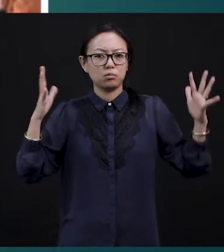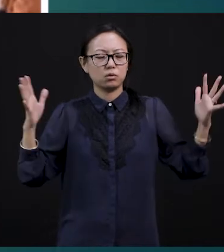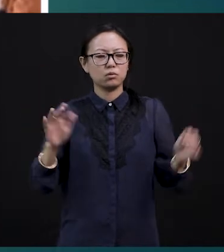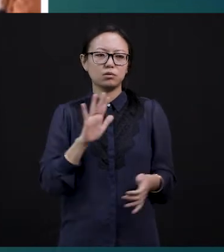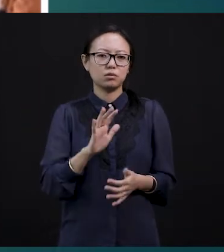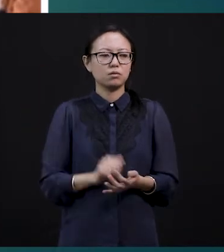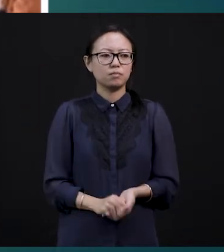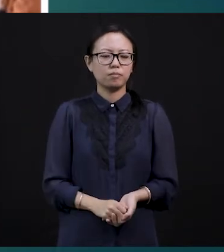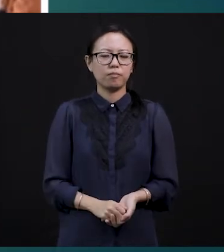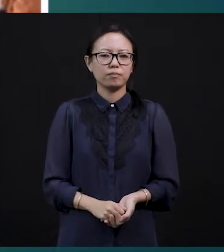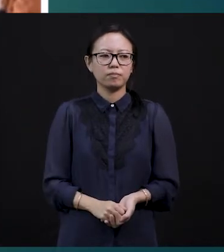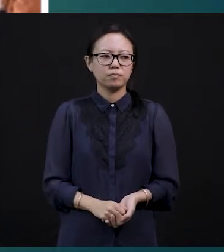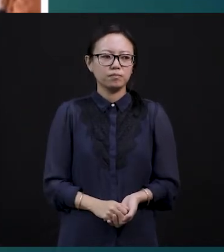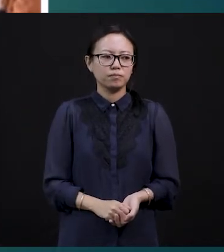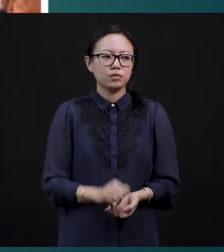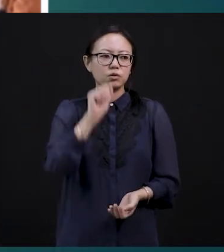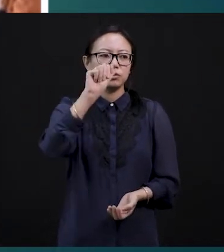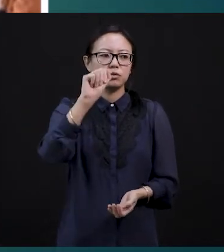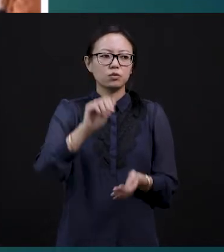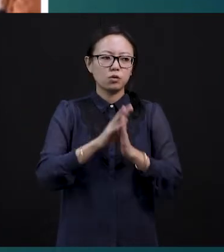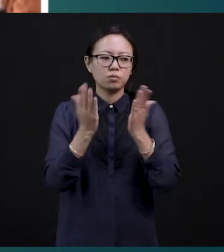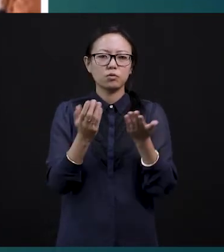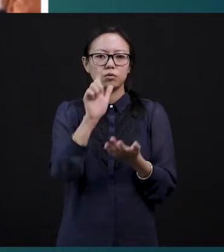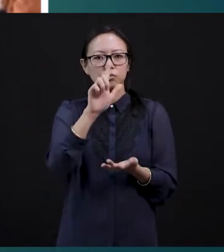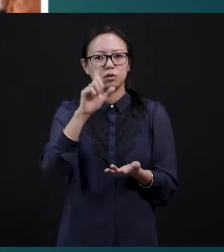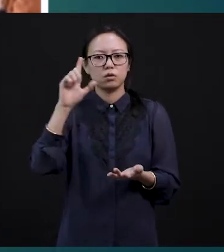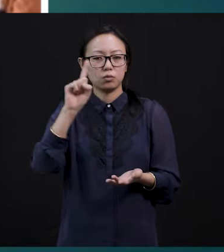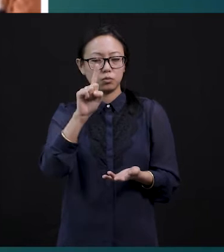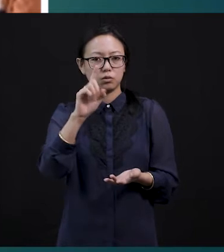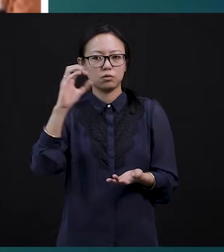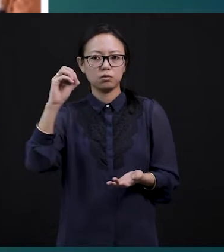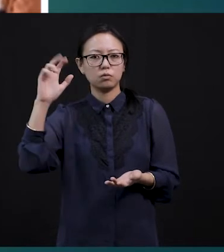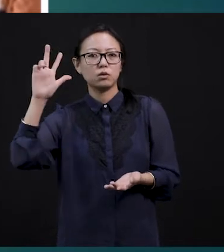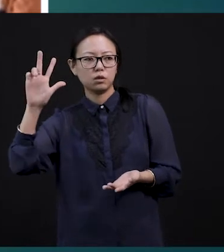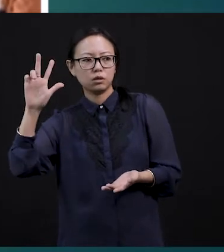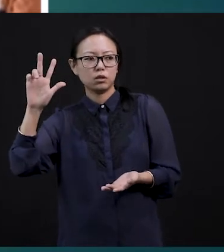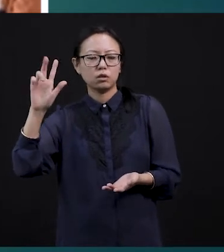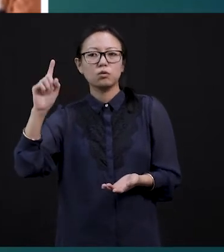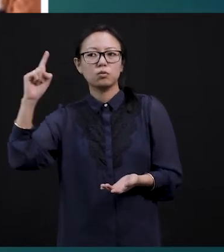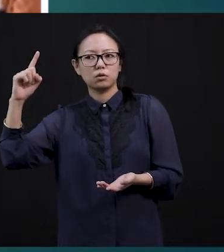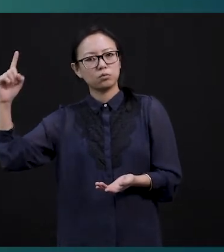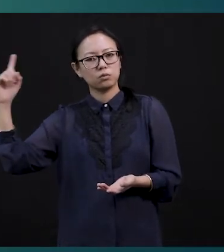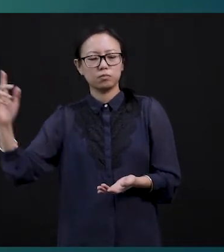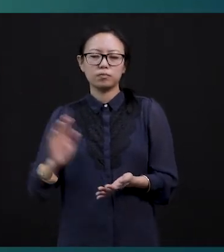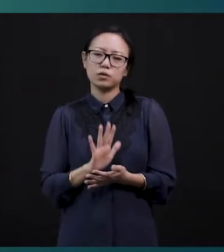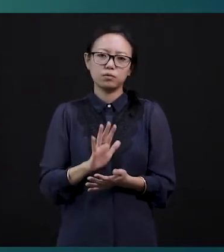pages 108. So let's find out what is the first thing that they are going to tell us